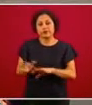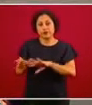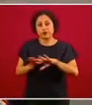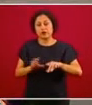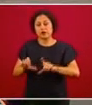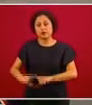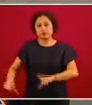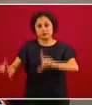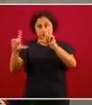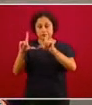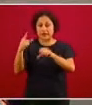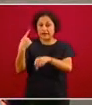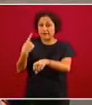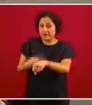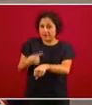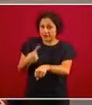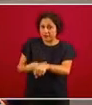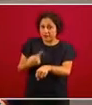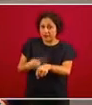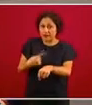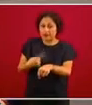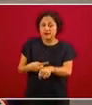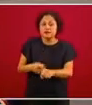explained. These are the associated